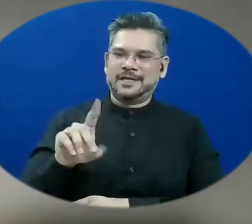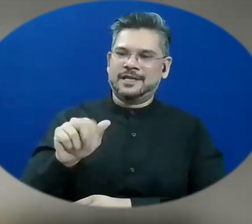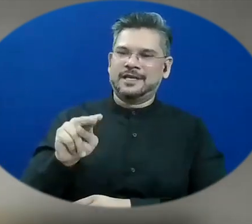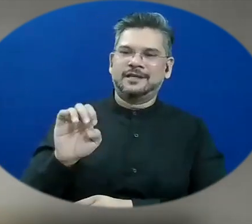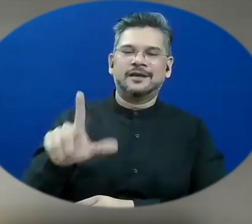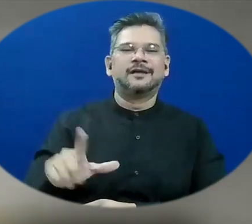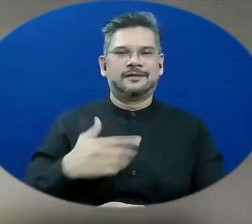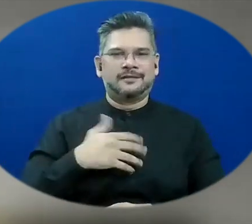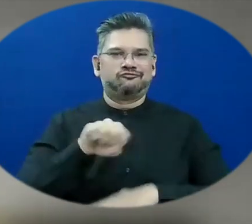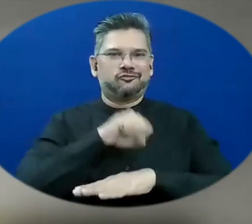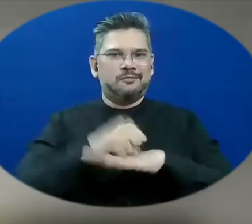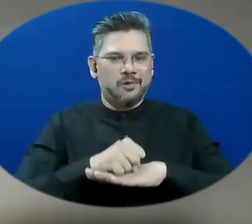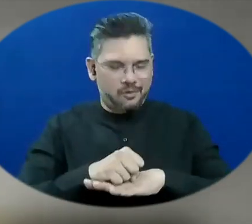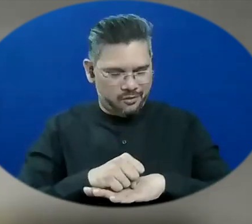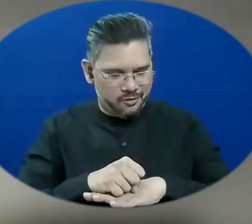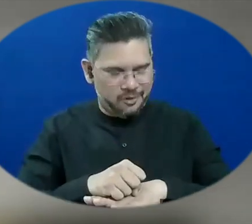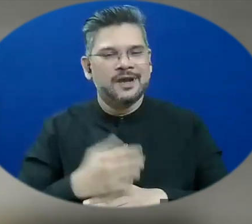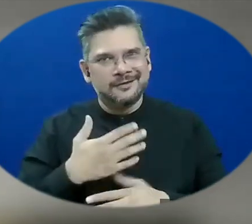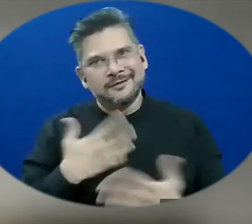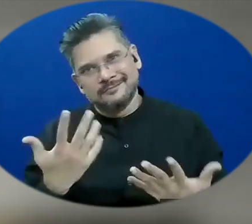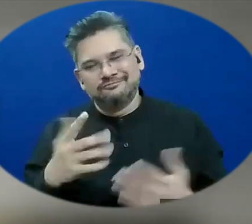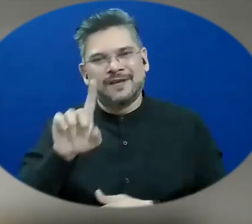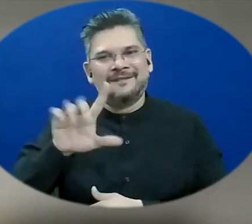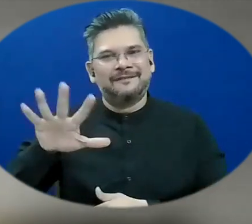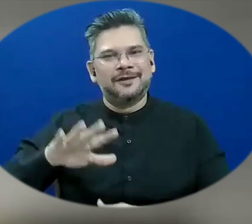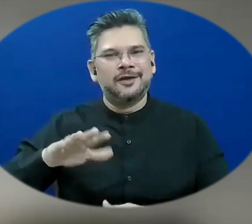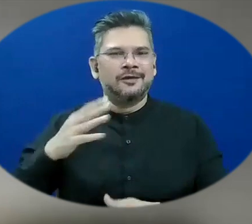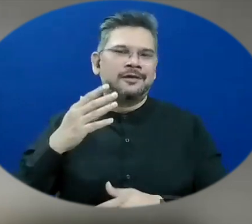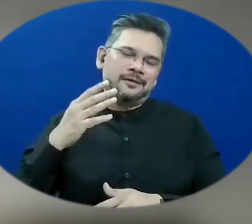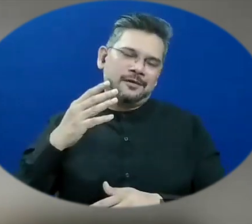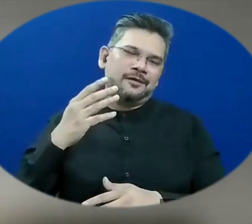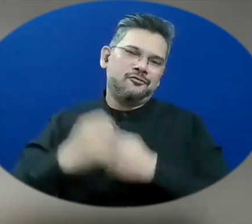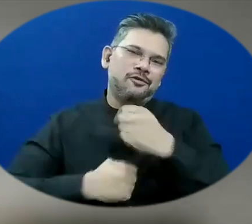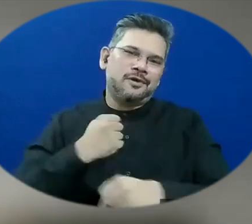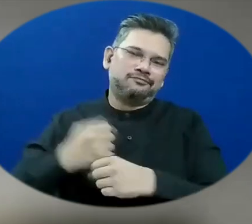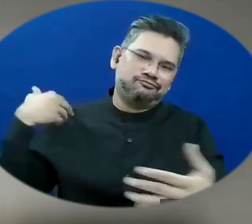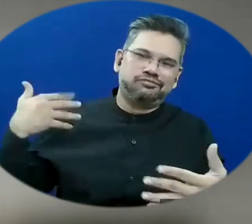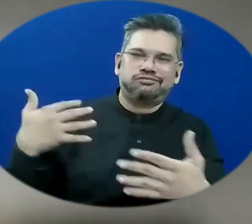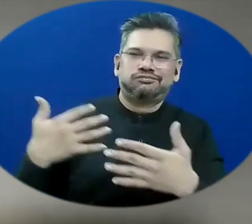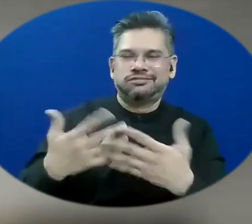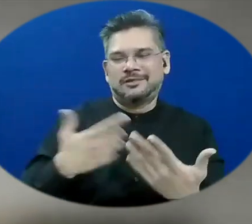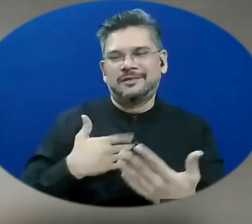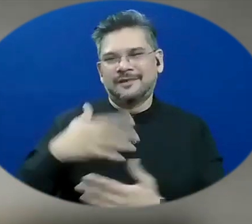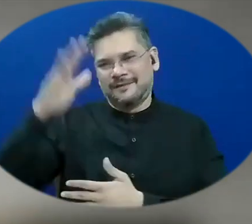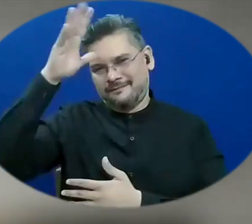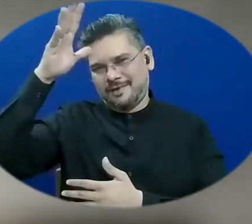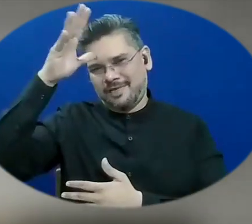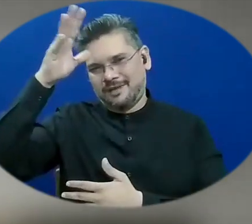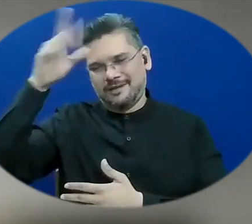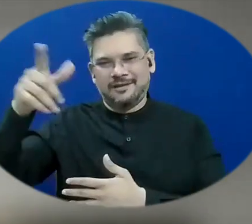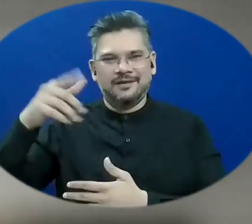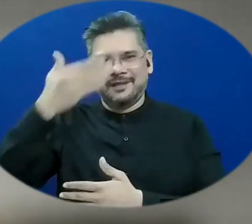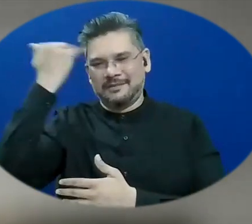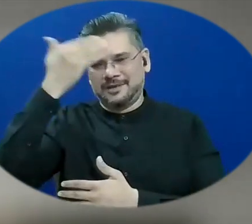Been caring for my loved ones for about 15 years. So I care for my father living with dementia. A couple of months ago, he was diagnosed with end-stage